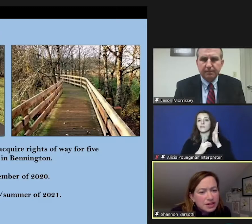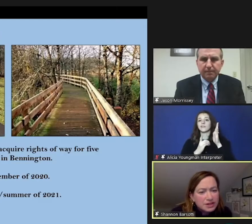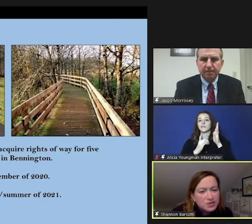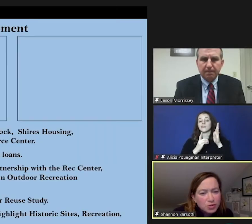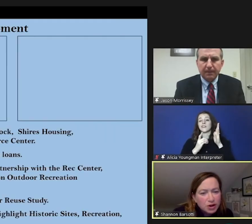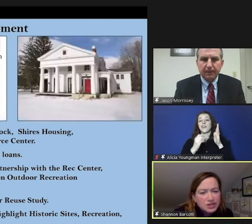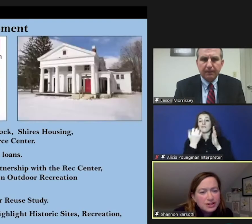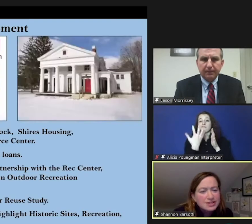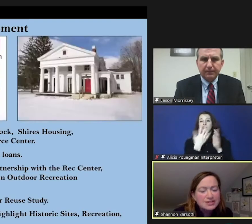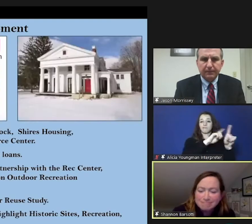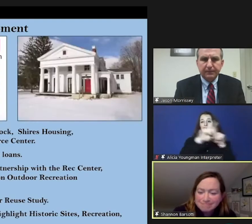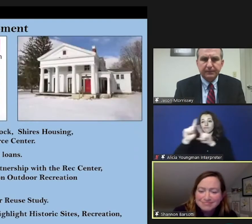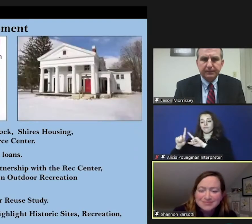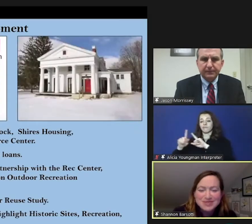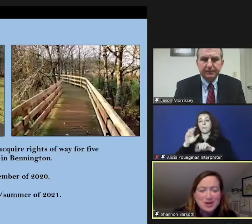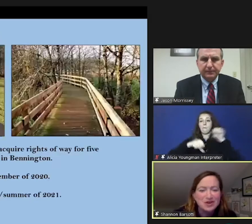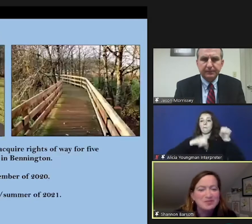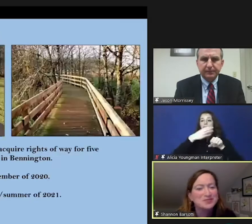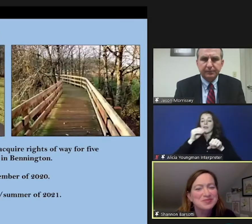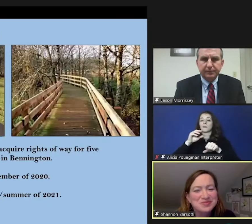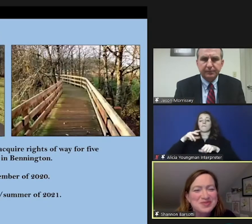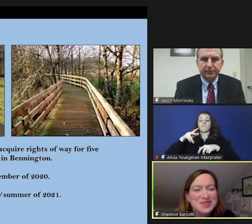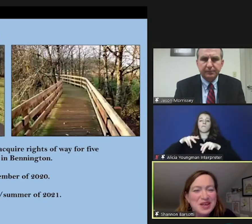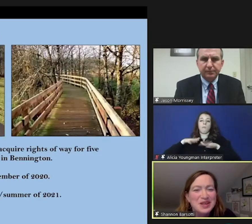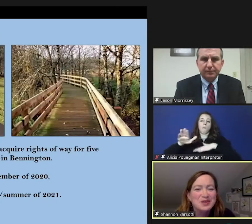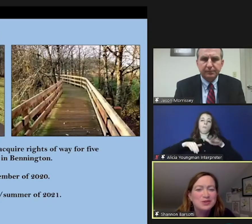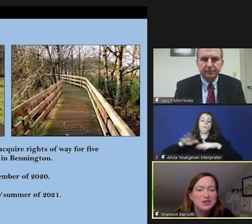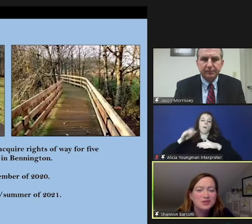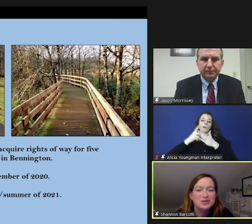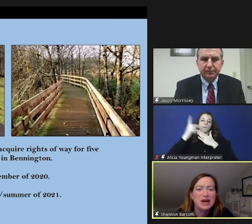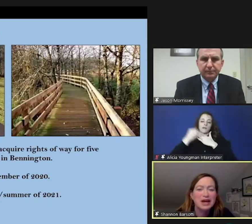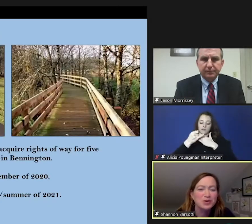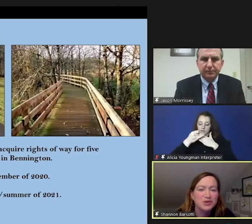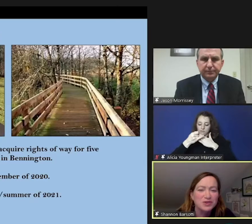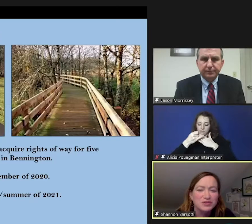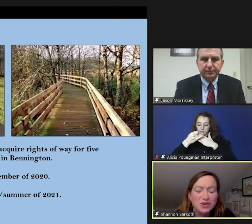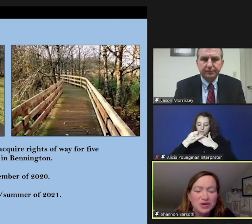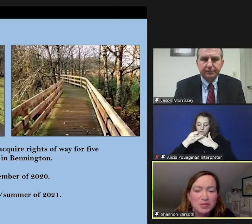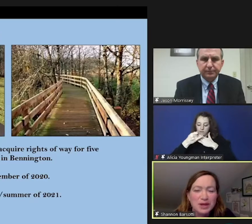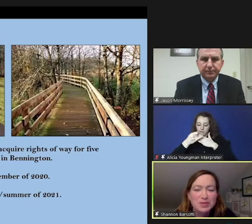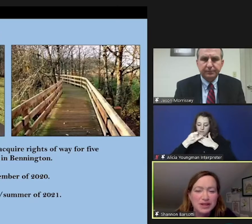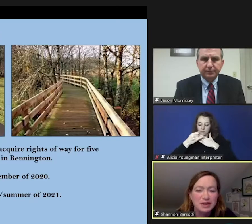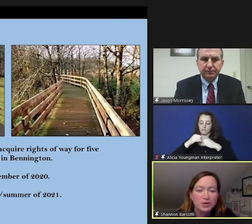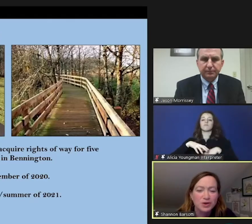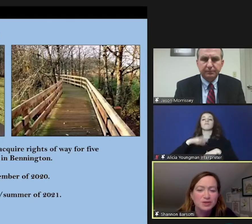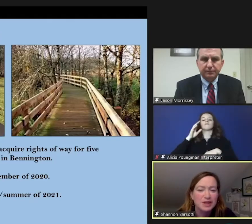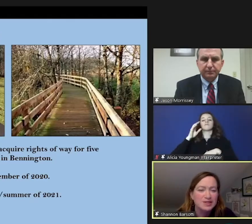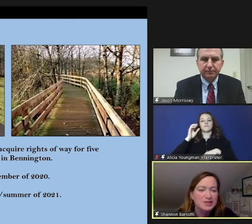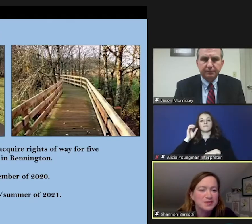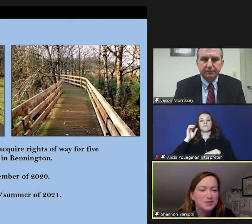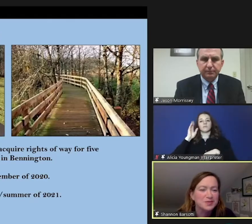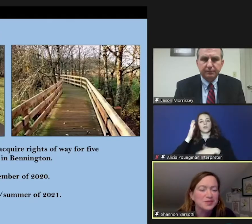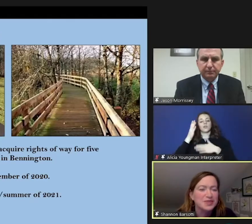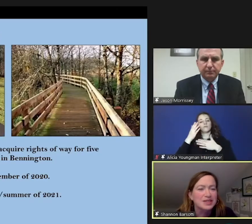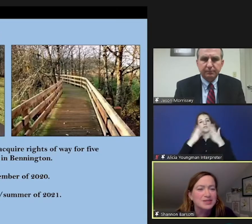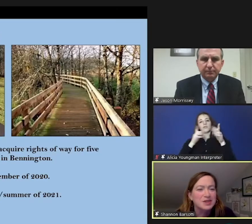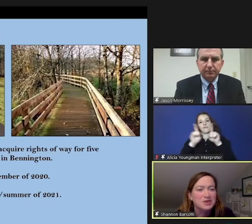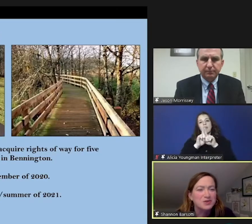5 bike and pedestrian projects. Sorry, that will serve as a backbone for a bike ped network in